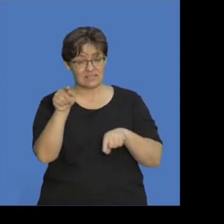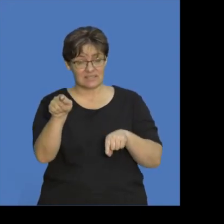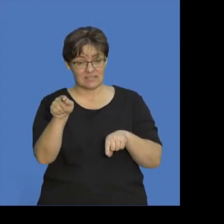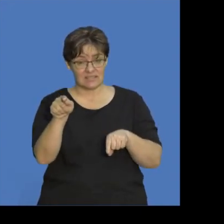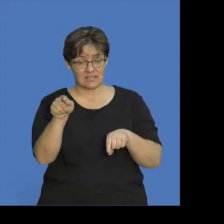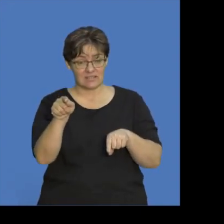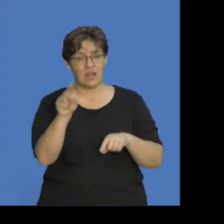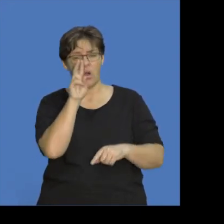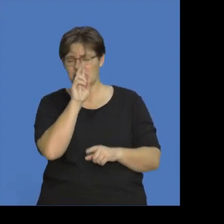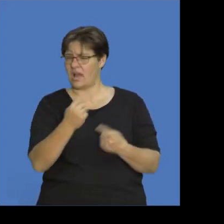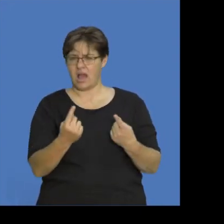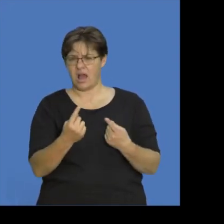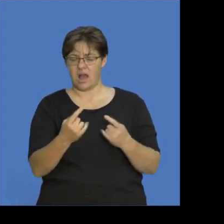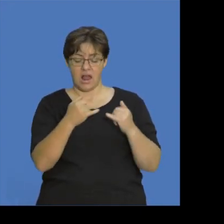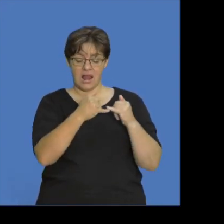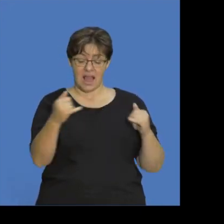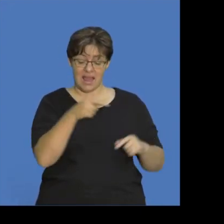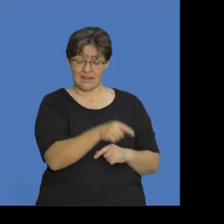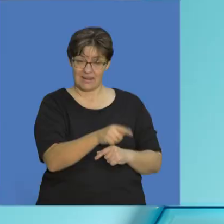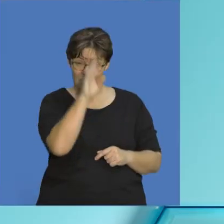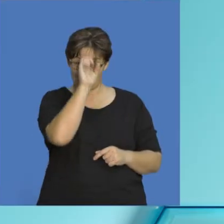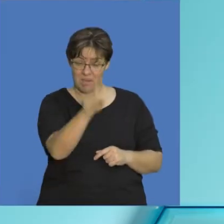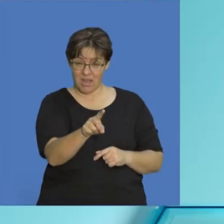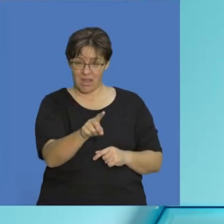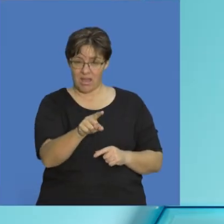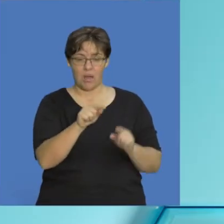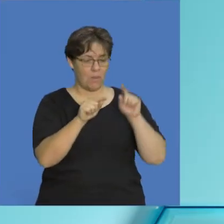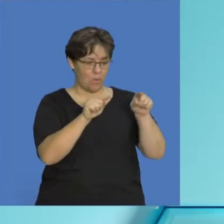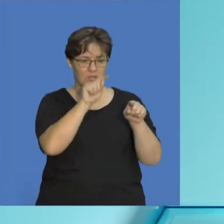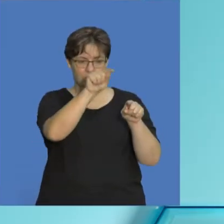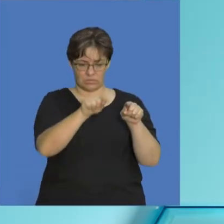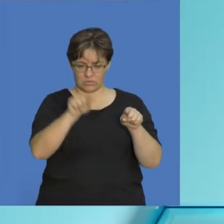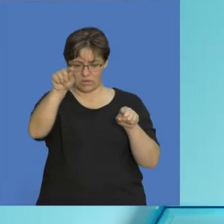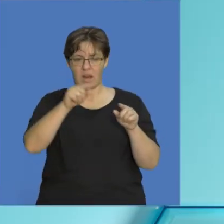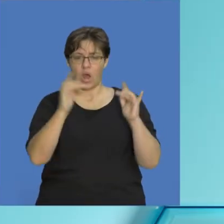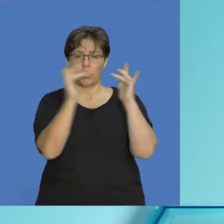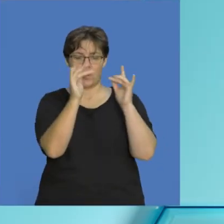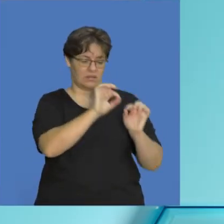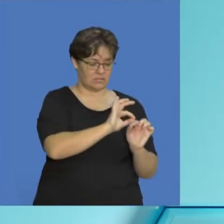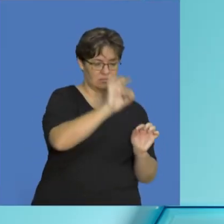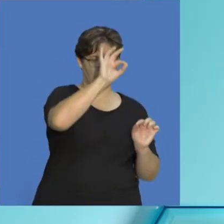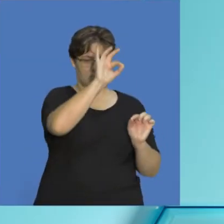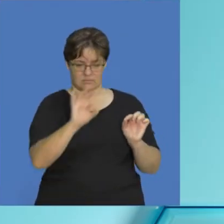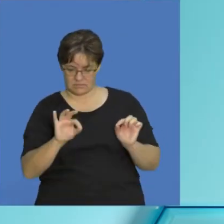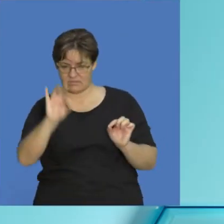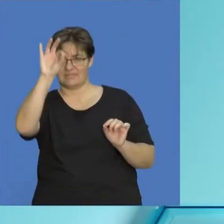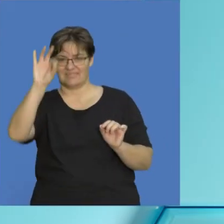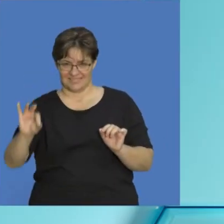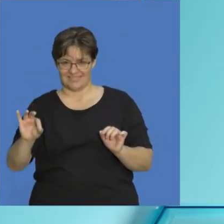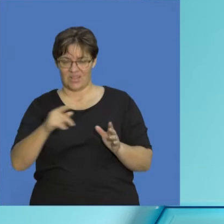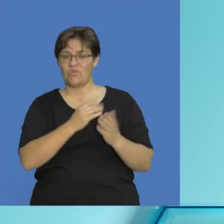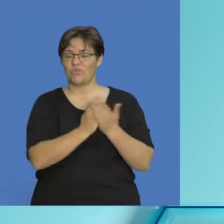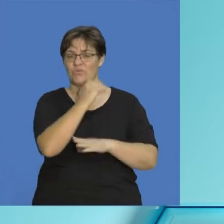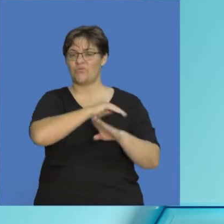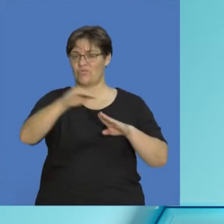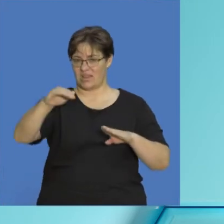the two, you'll see that line graph, if you remember line graph, we drew points and we connected all the points